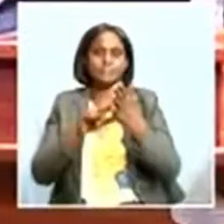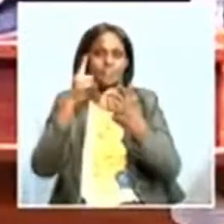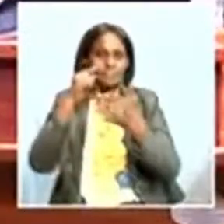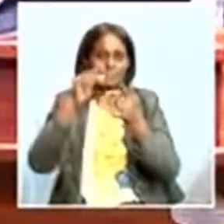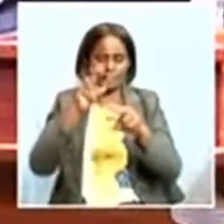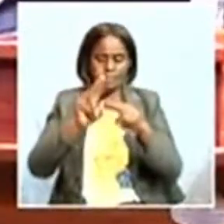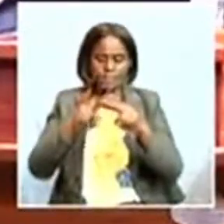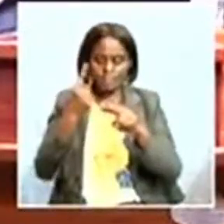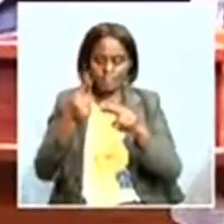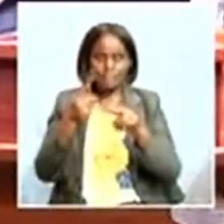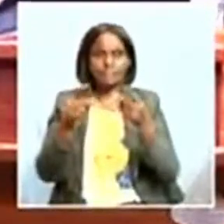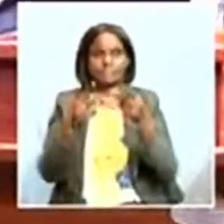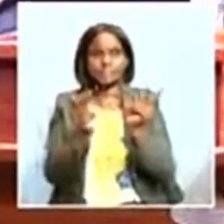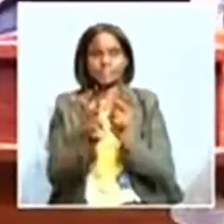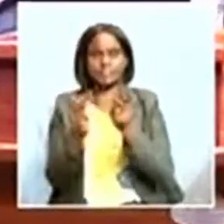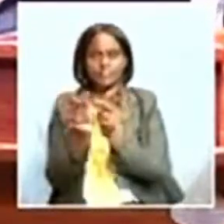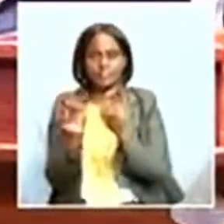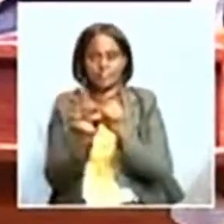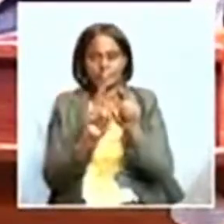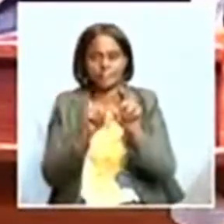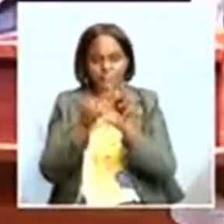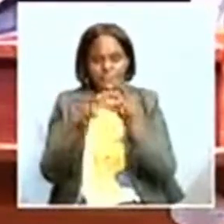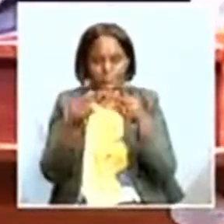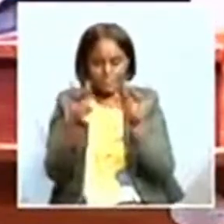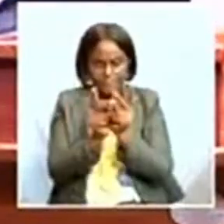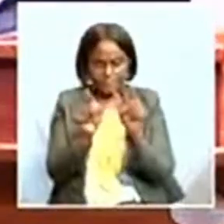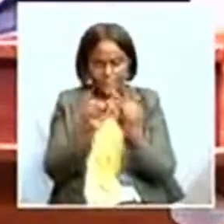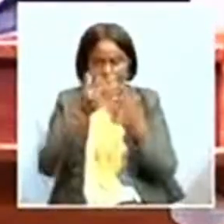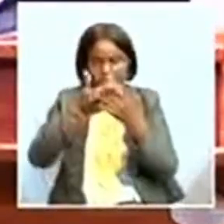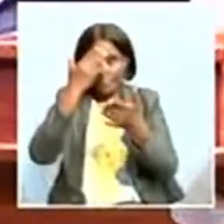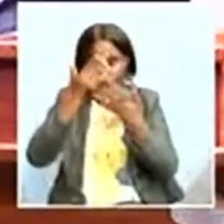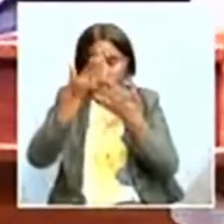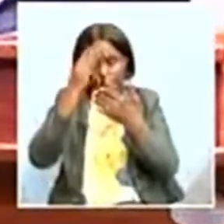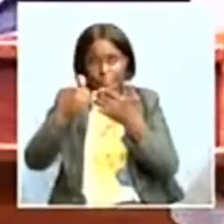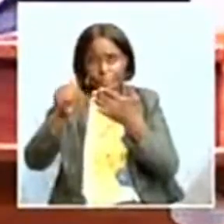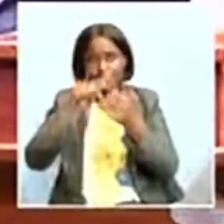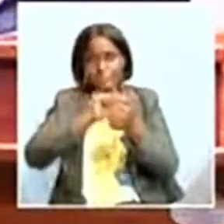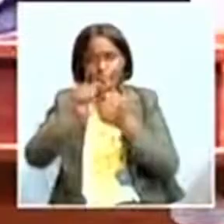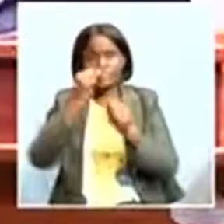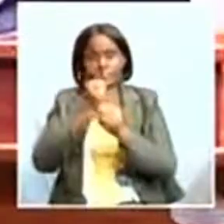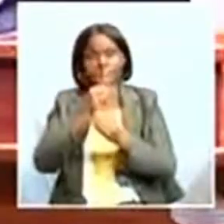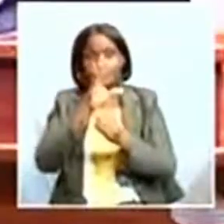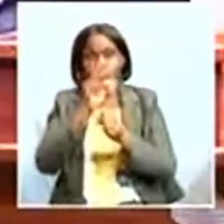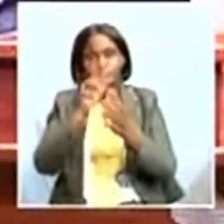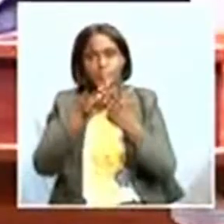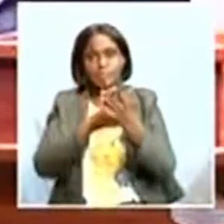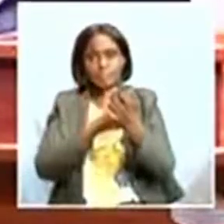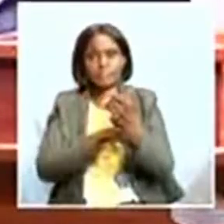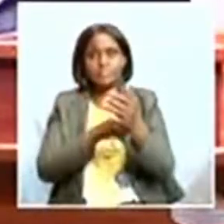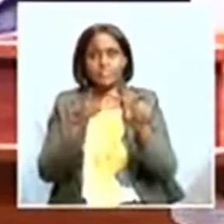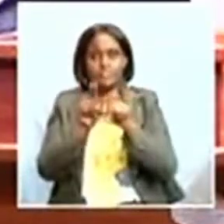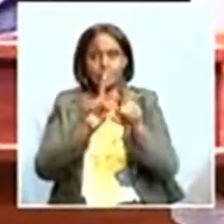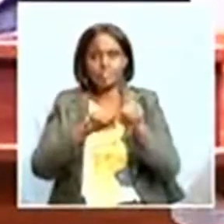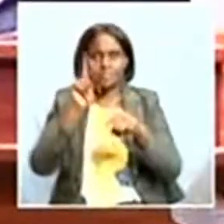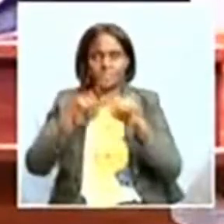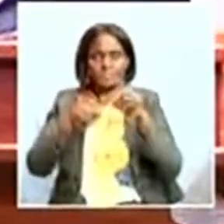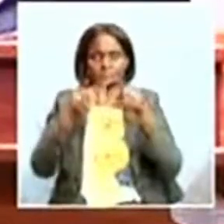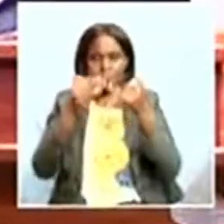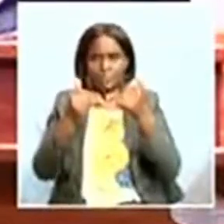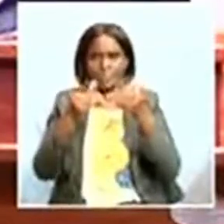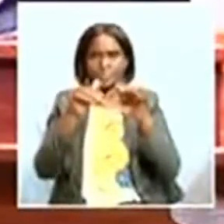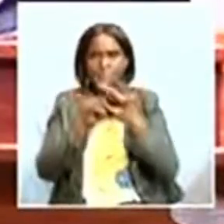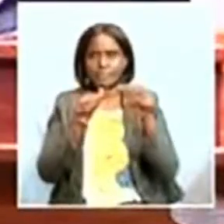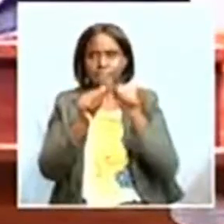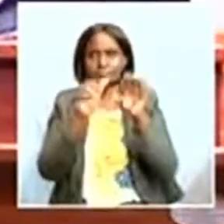Form 1 placements. In cases where the learners who pass the grade 7 examination cannot be accommodated in